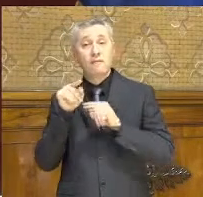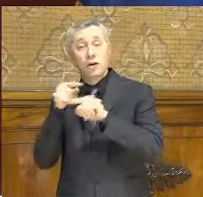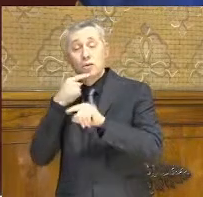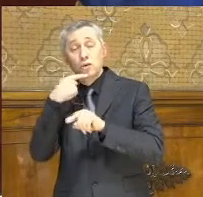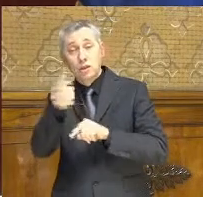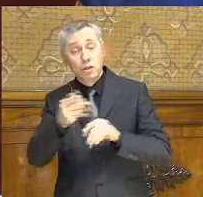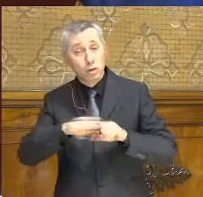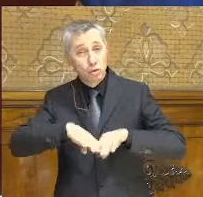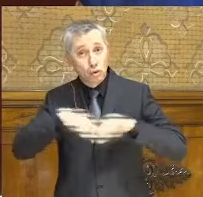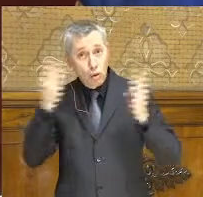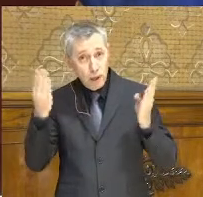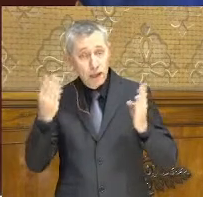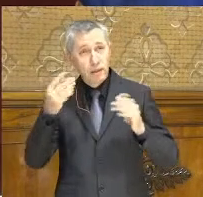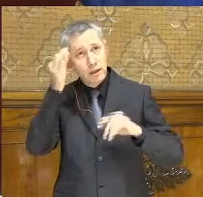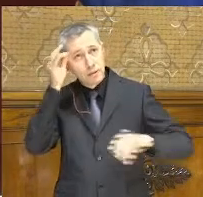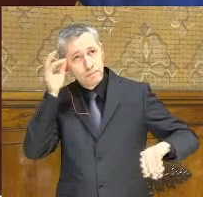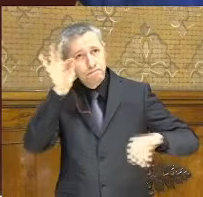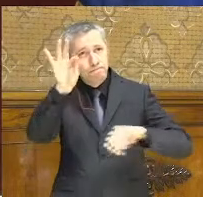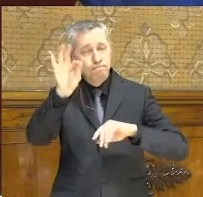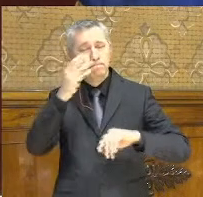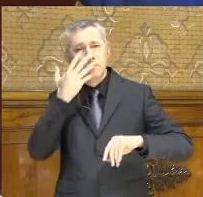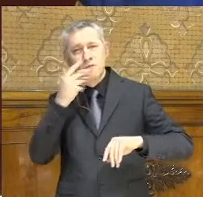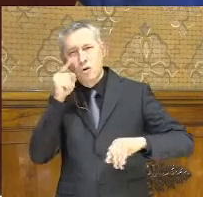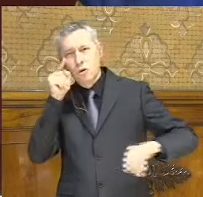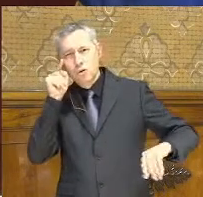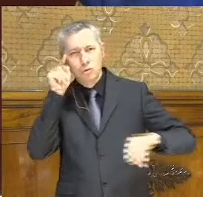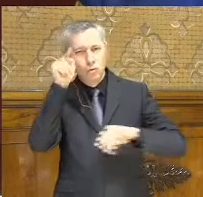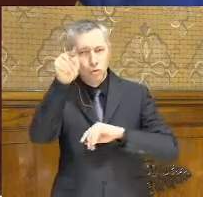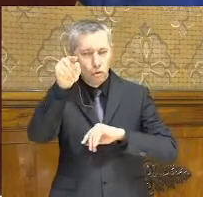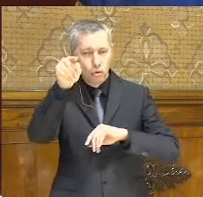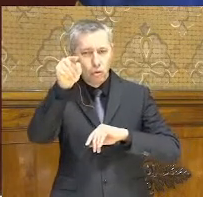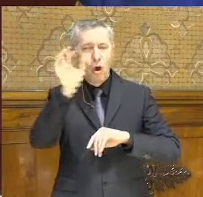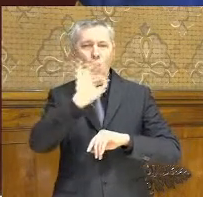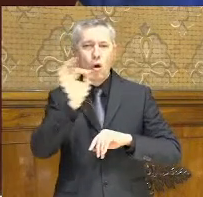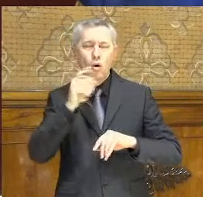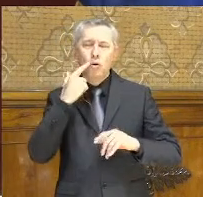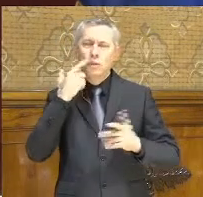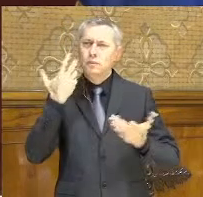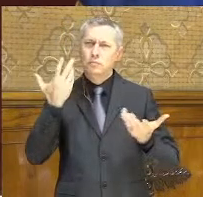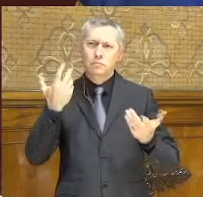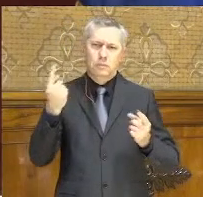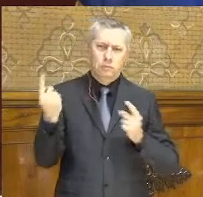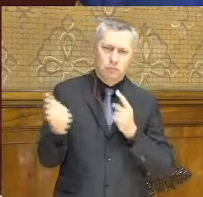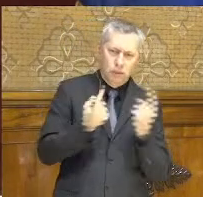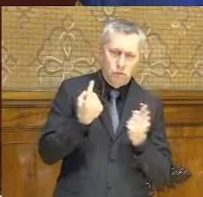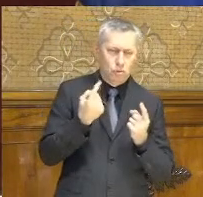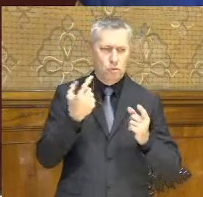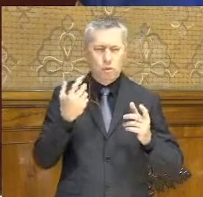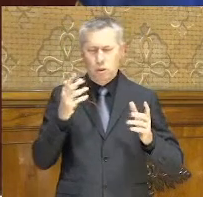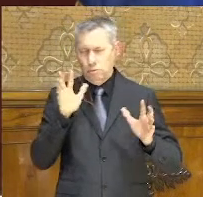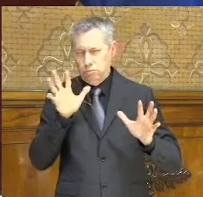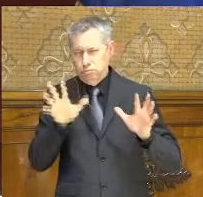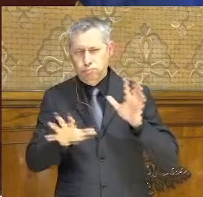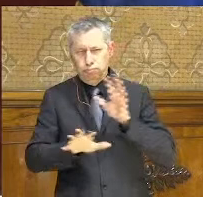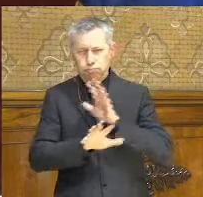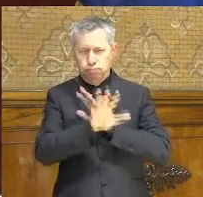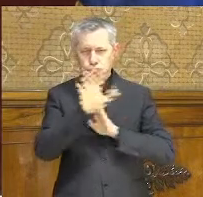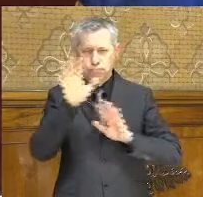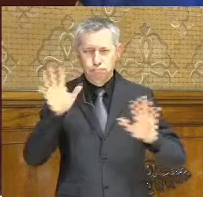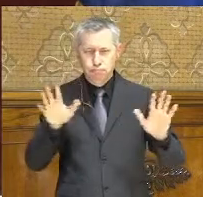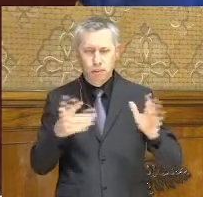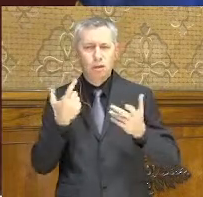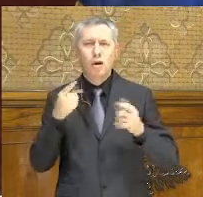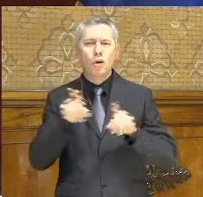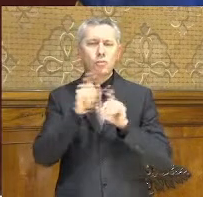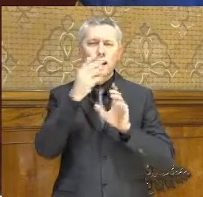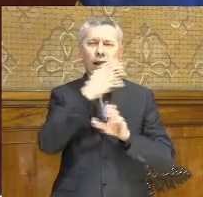however tentative and turbulent it may be, women and men are summoned by the chimes of freedom as well as the tolling